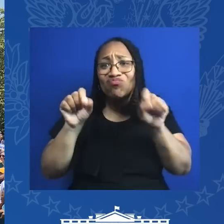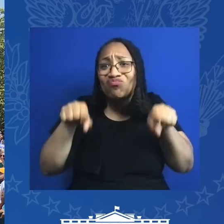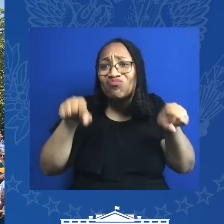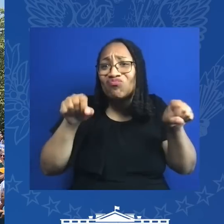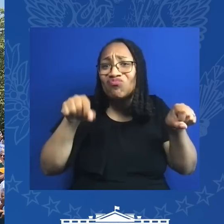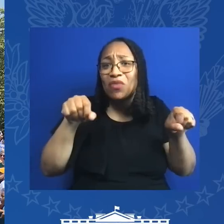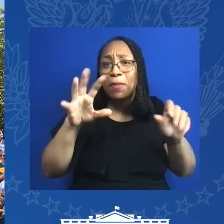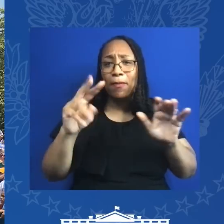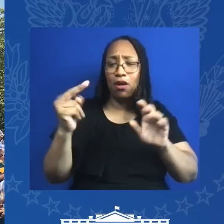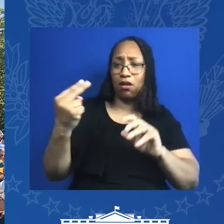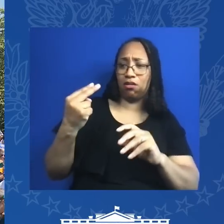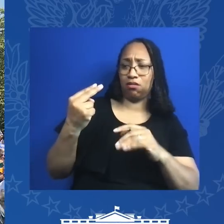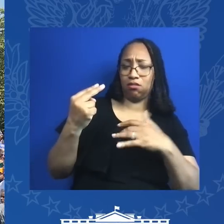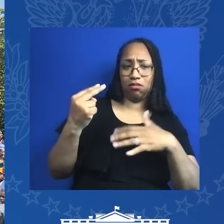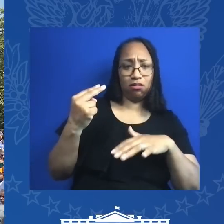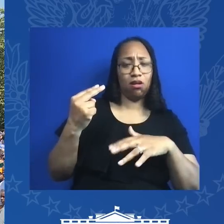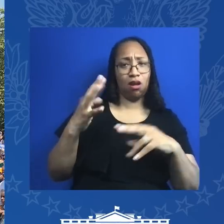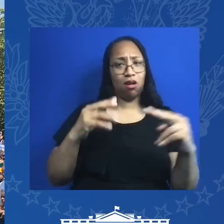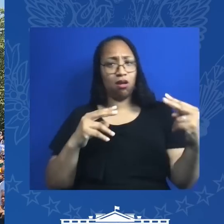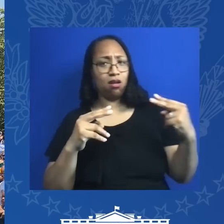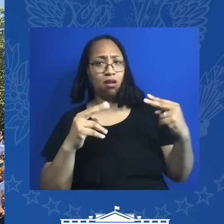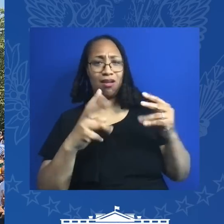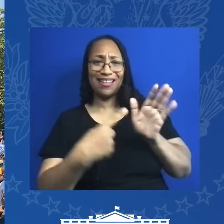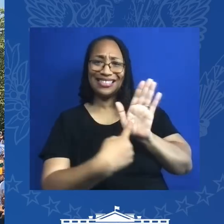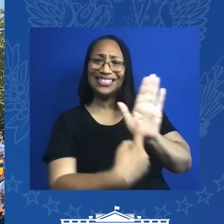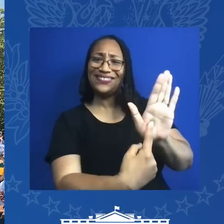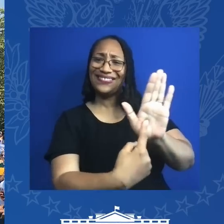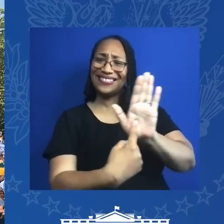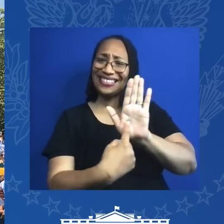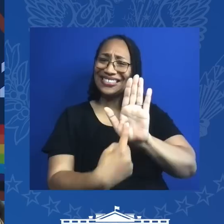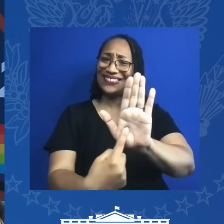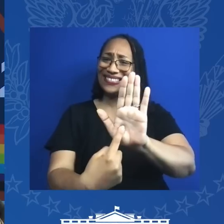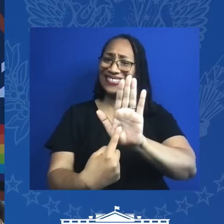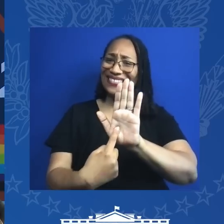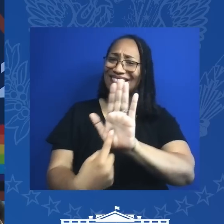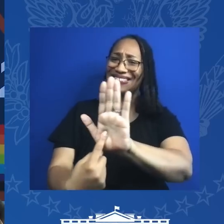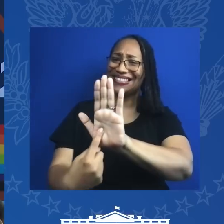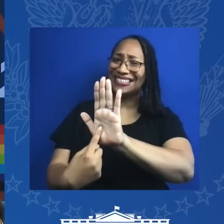that we may look different than their family, there's so much we have in common.